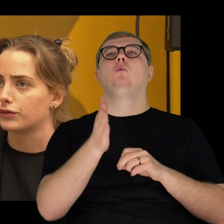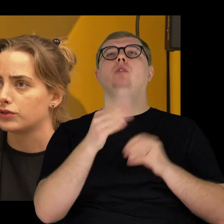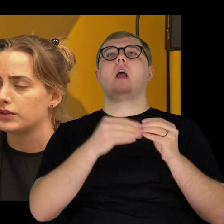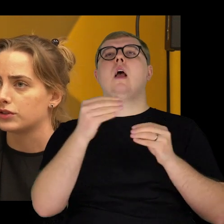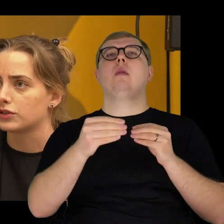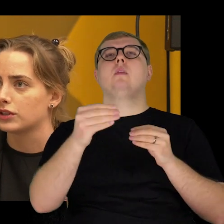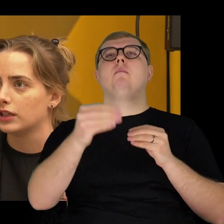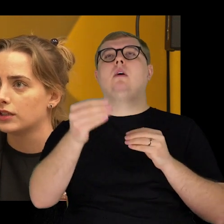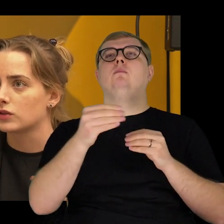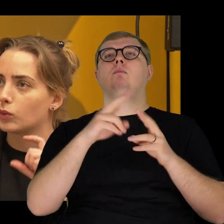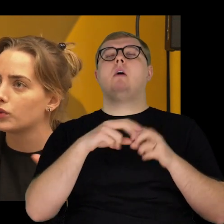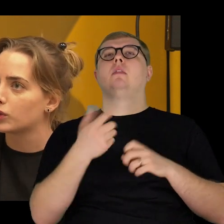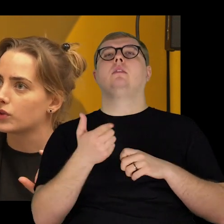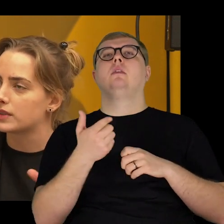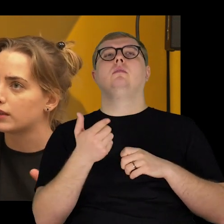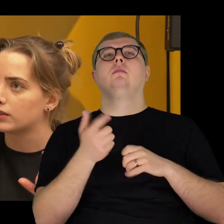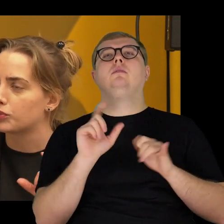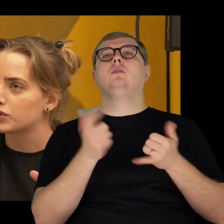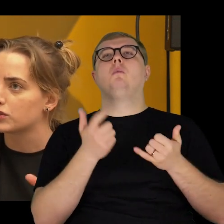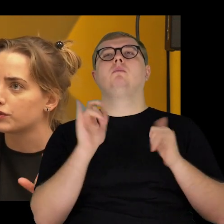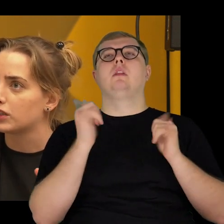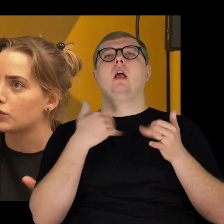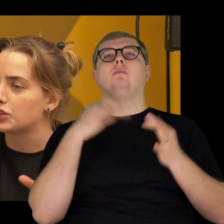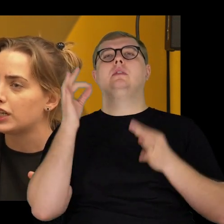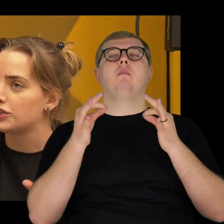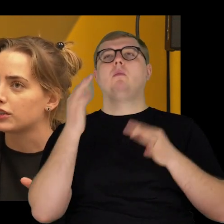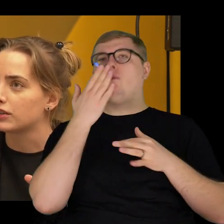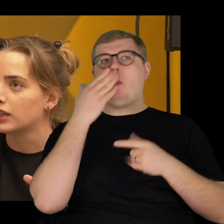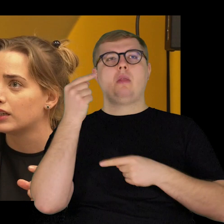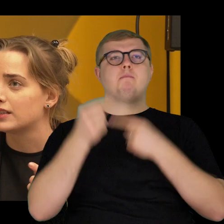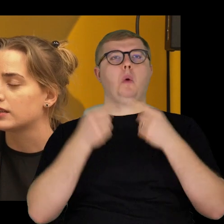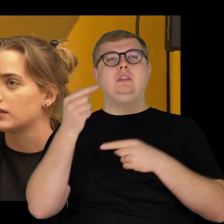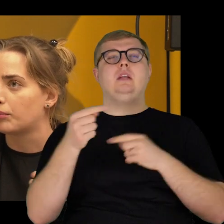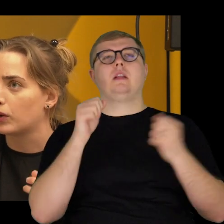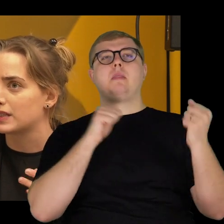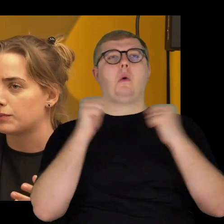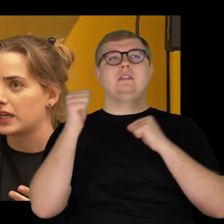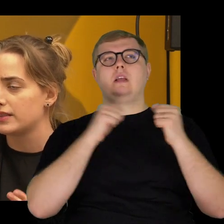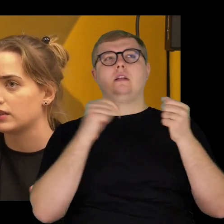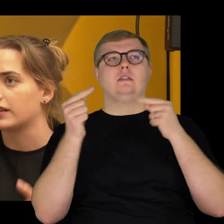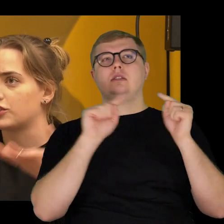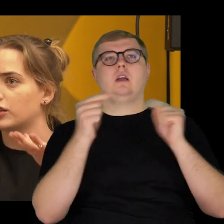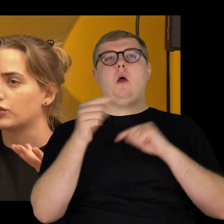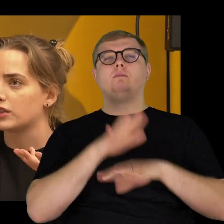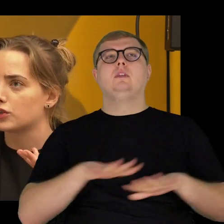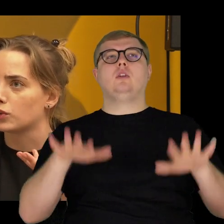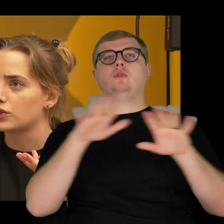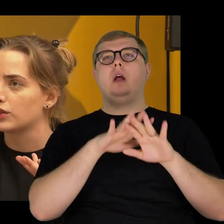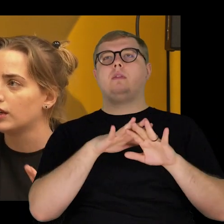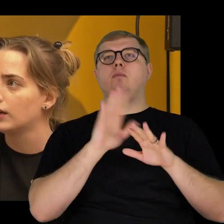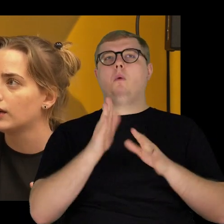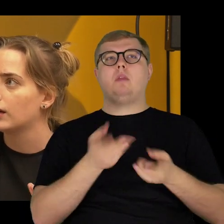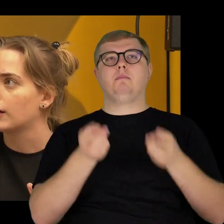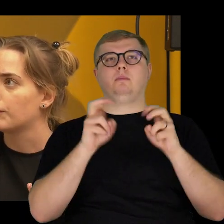of the research. So I wonder, what's the process of negotiation? Is it about the space that generates